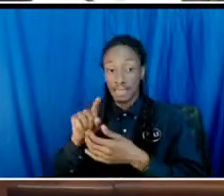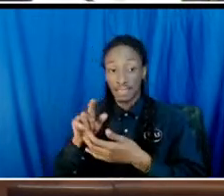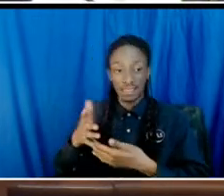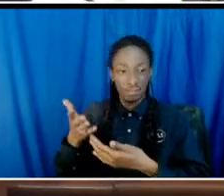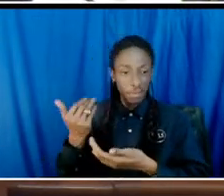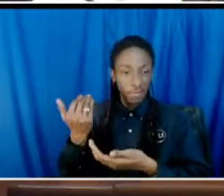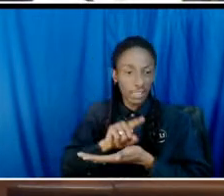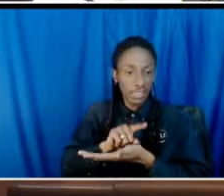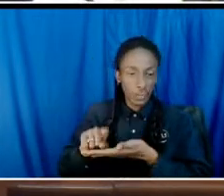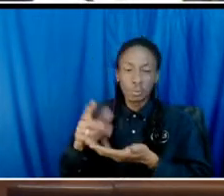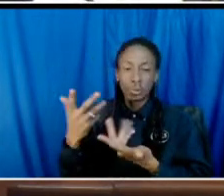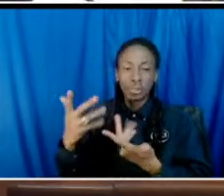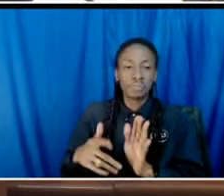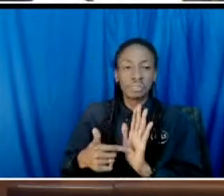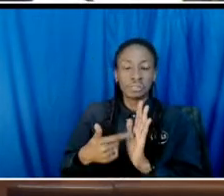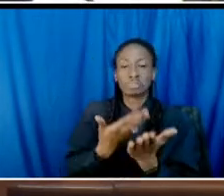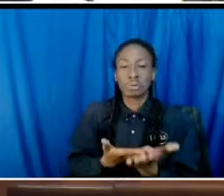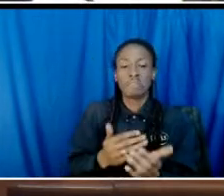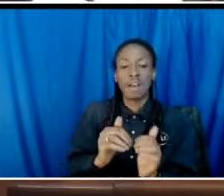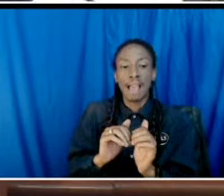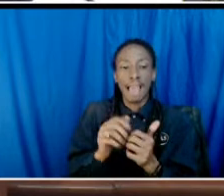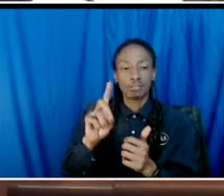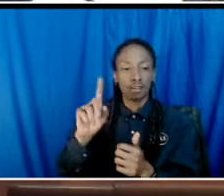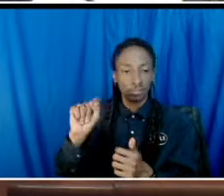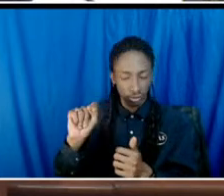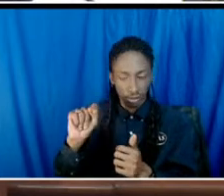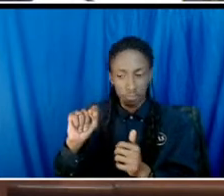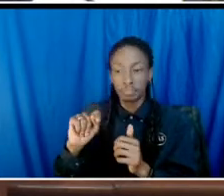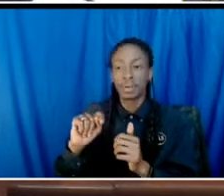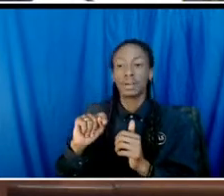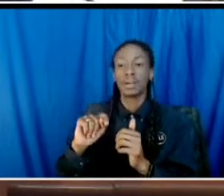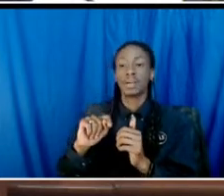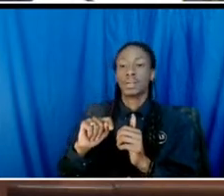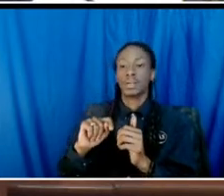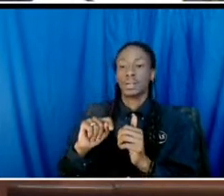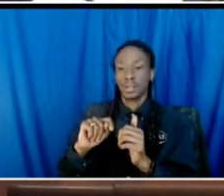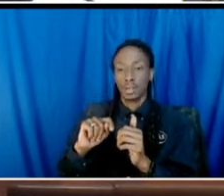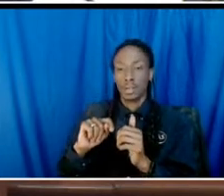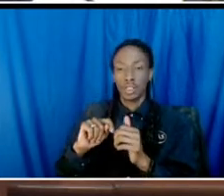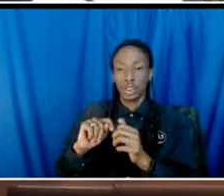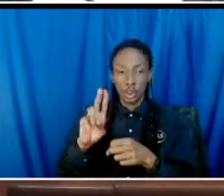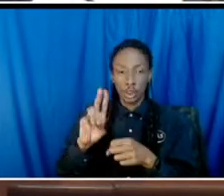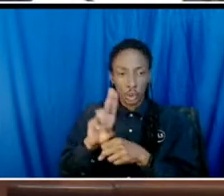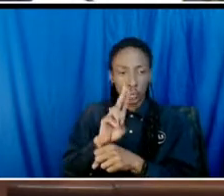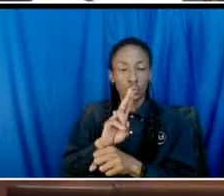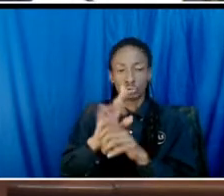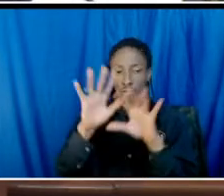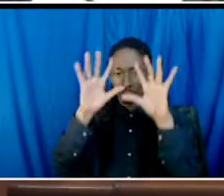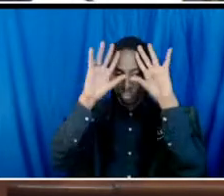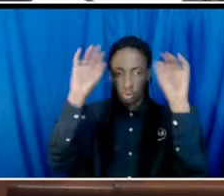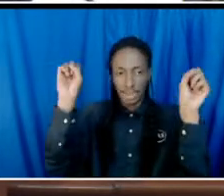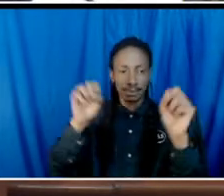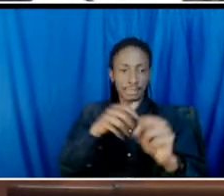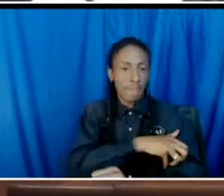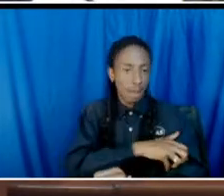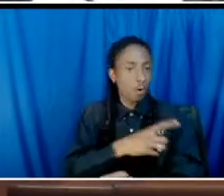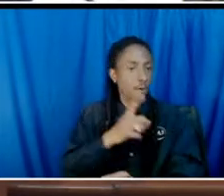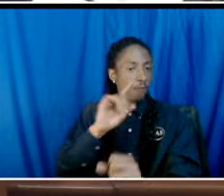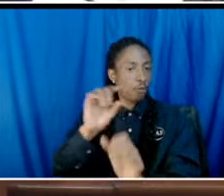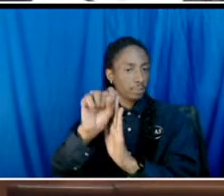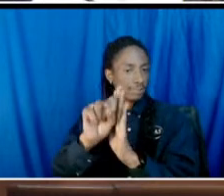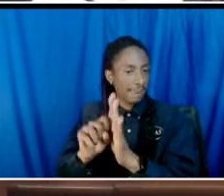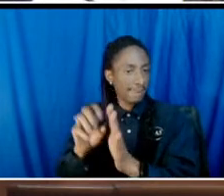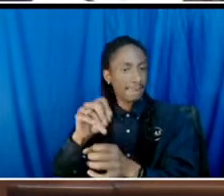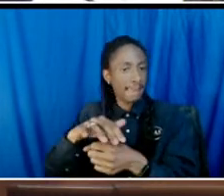Donald Trump brought the weight of the presidency down on local and state officials who are trying to do their